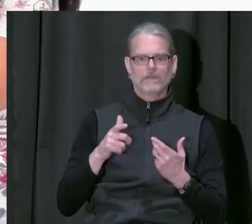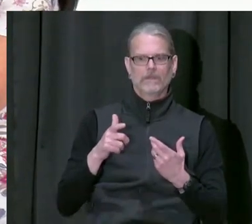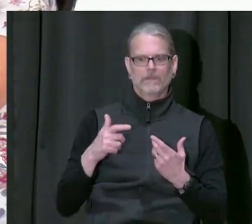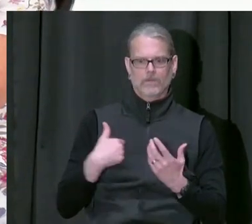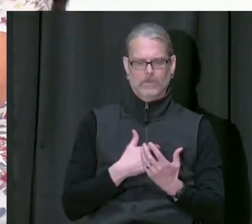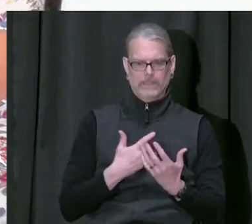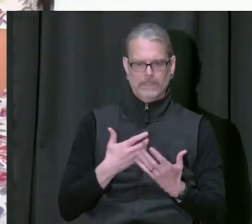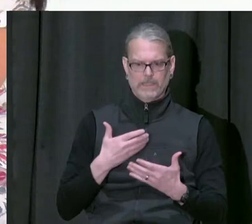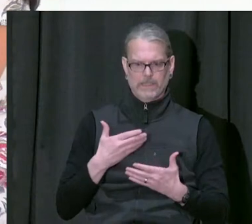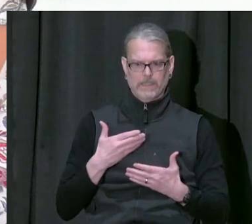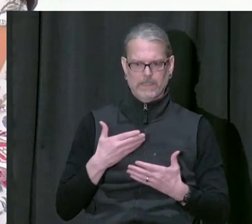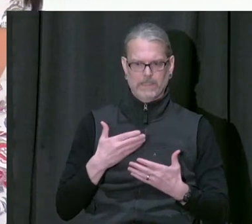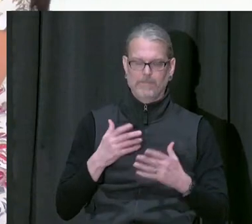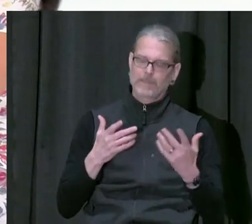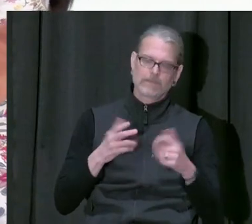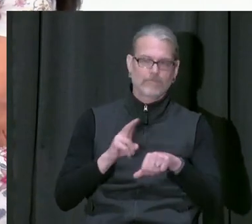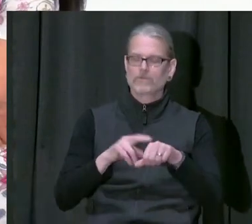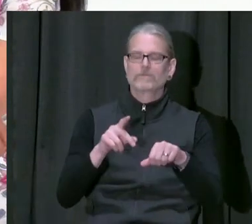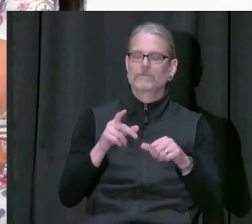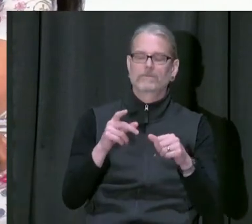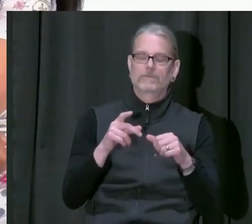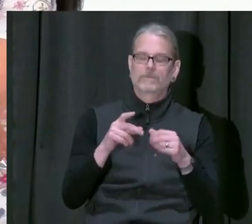don't have really good people on your team.